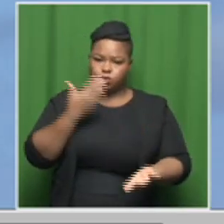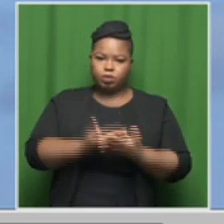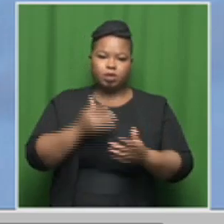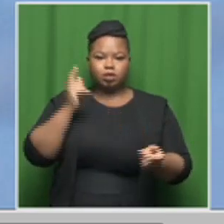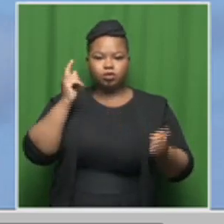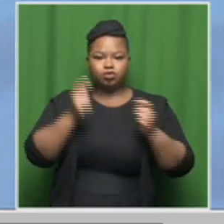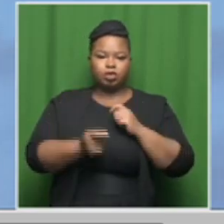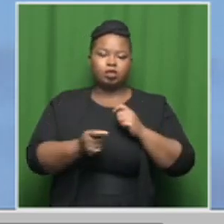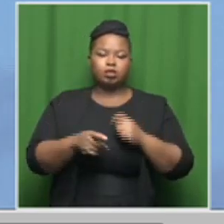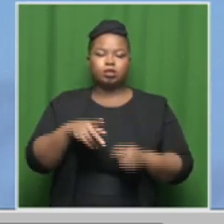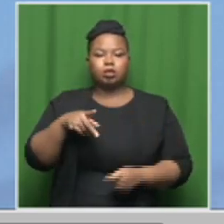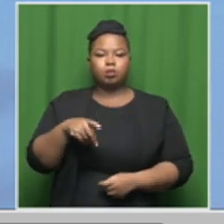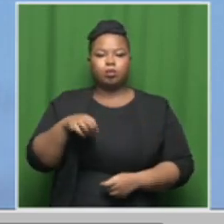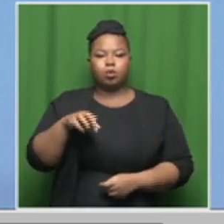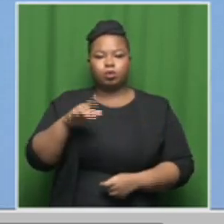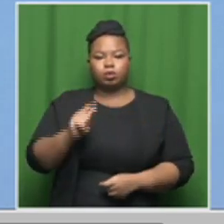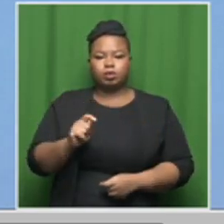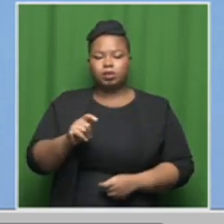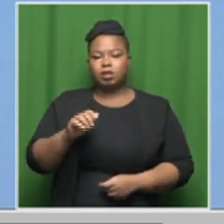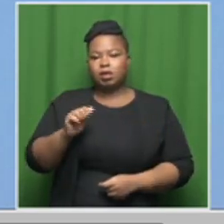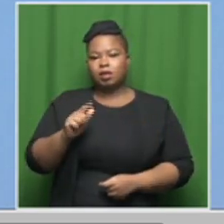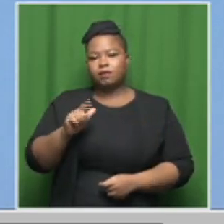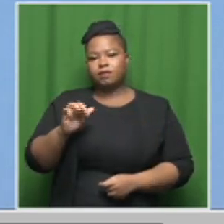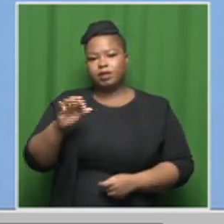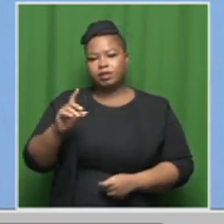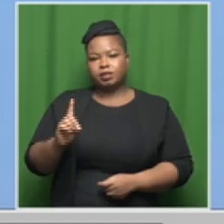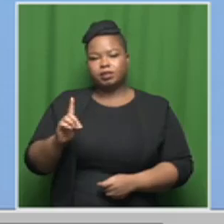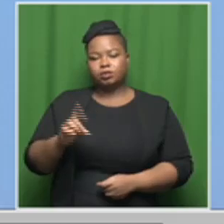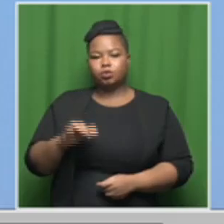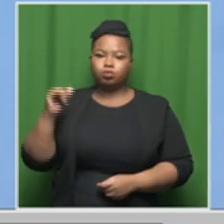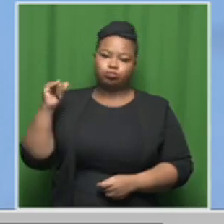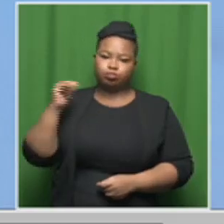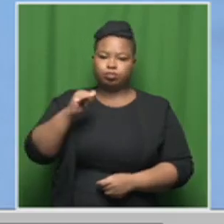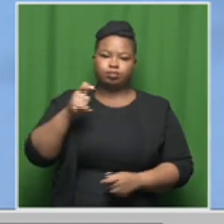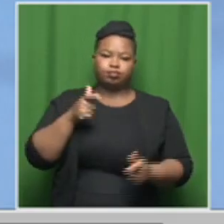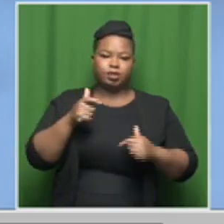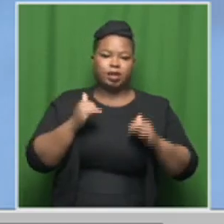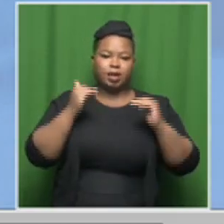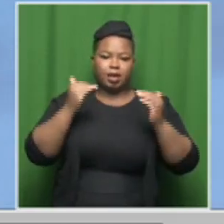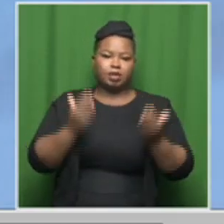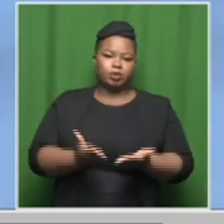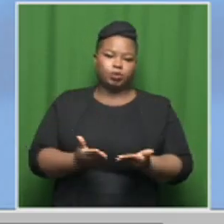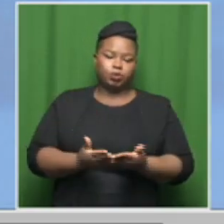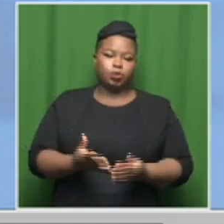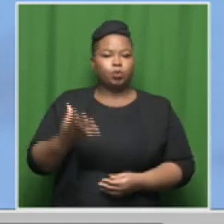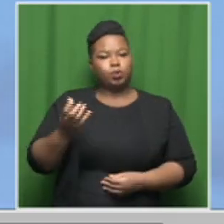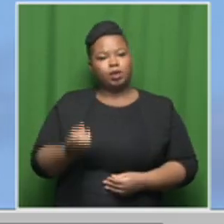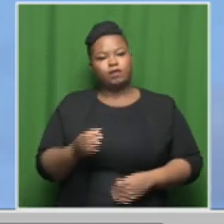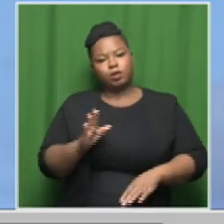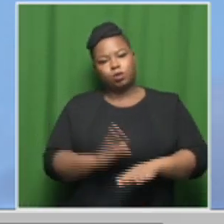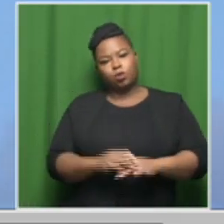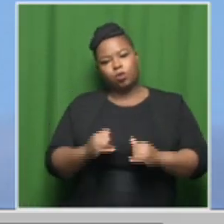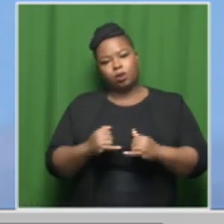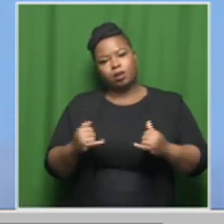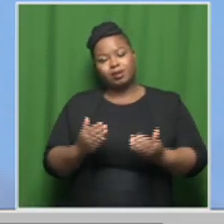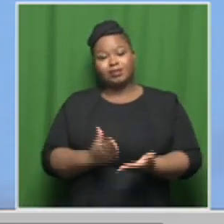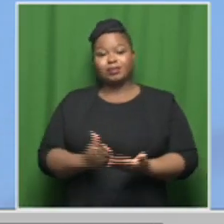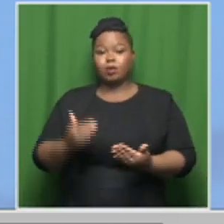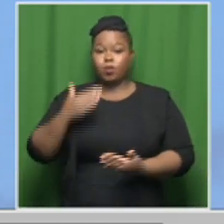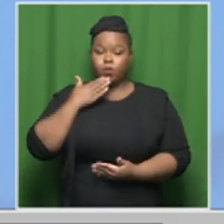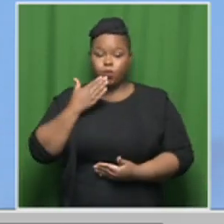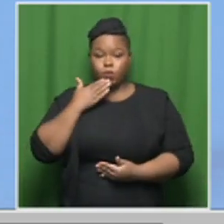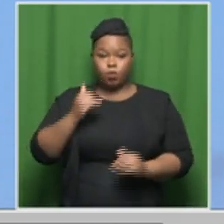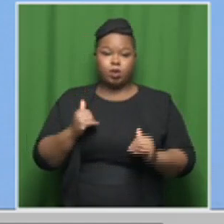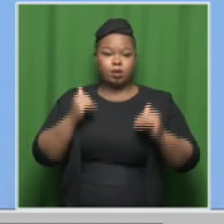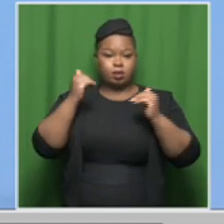Port Alfred High School into an aviation high school. So we have got a hybrid approach. The ones that are doing the